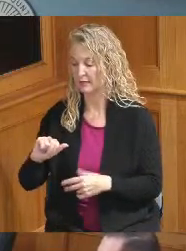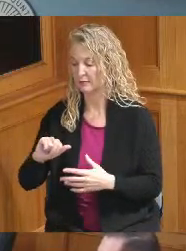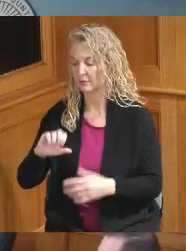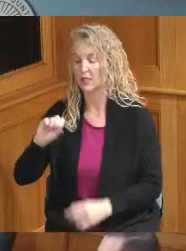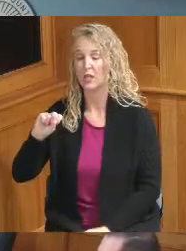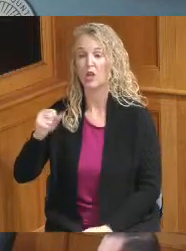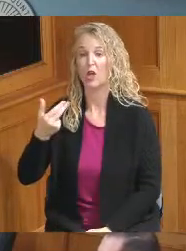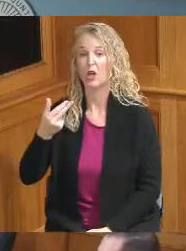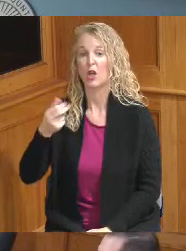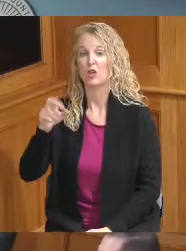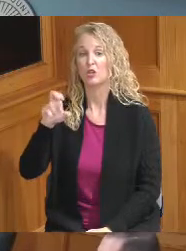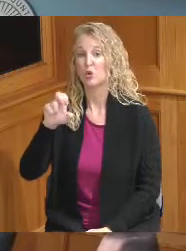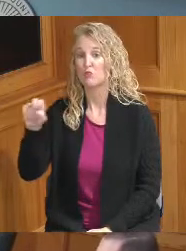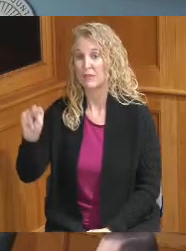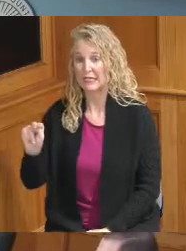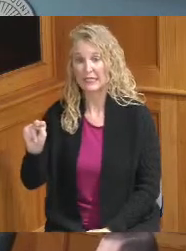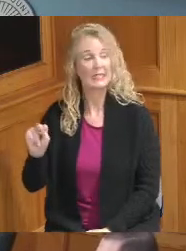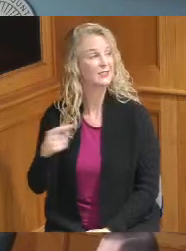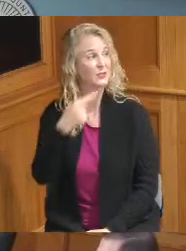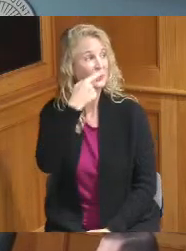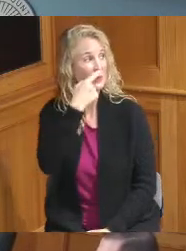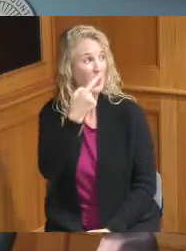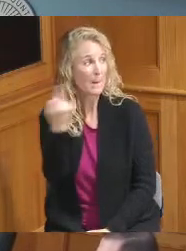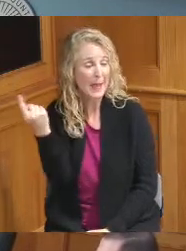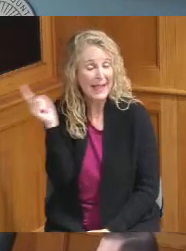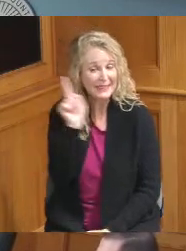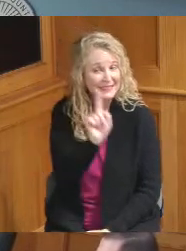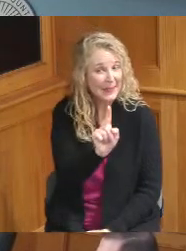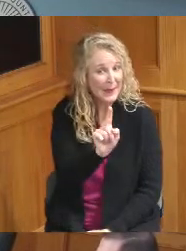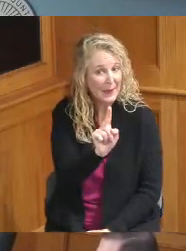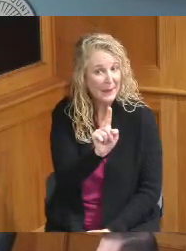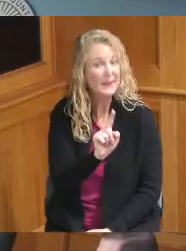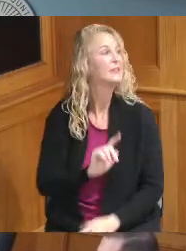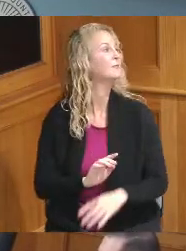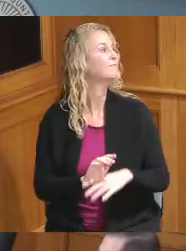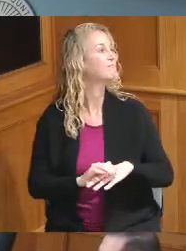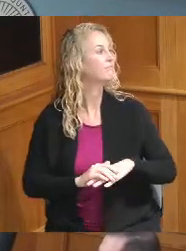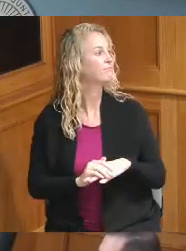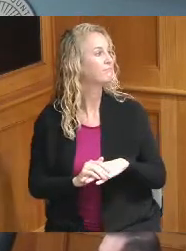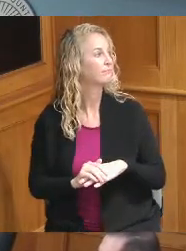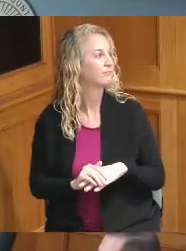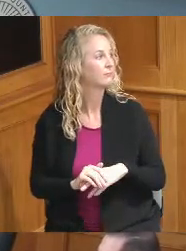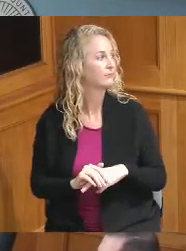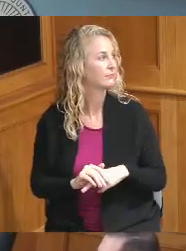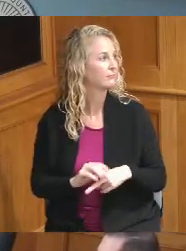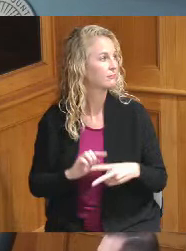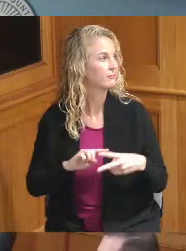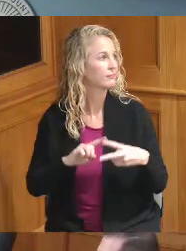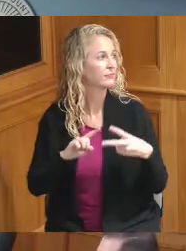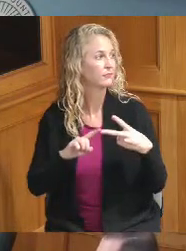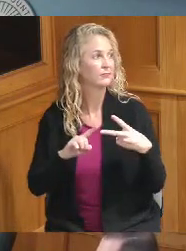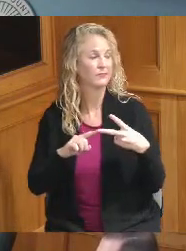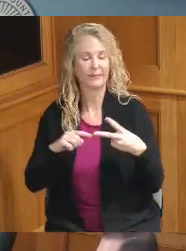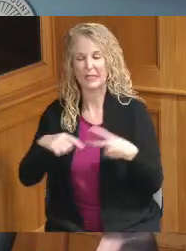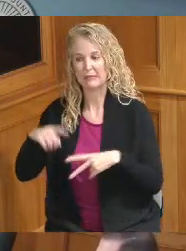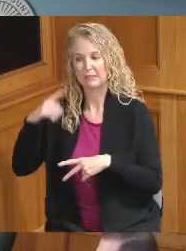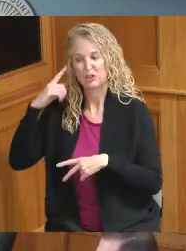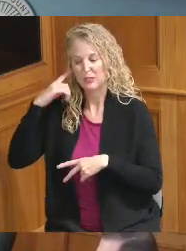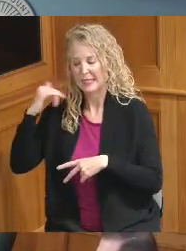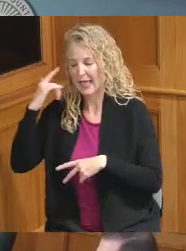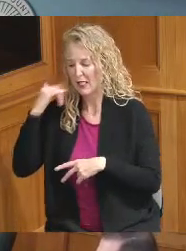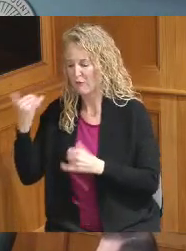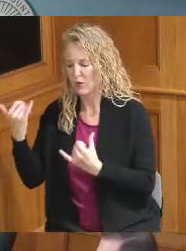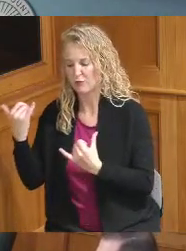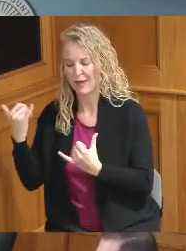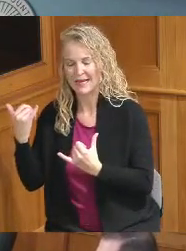sorry. Will you come in? Miss Humphreys will come and accept it on her behalf. She's in California,